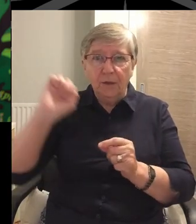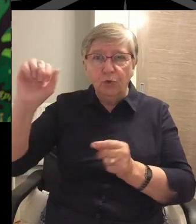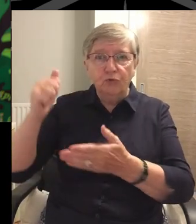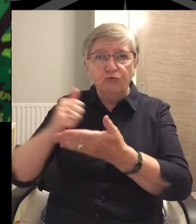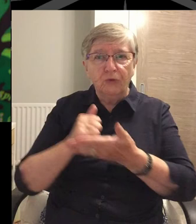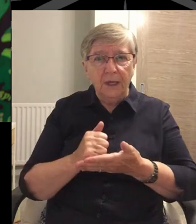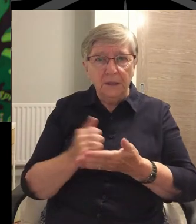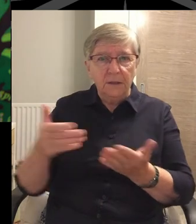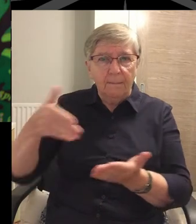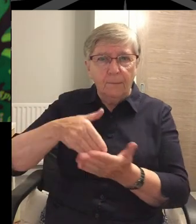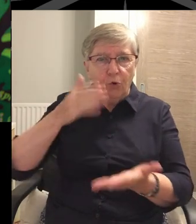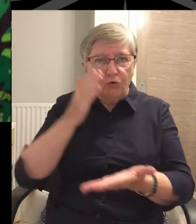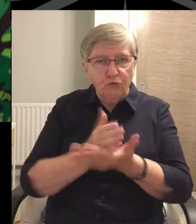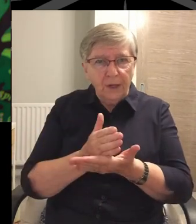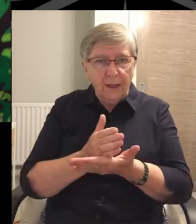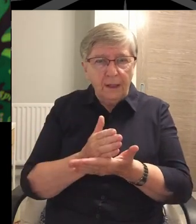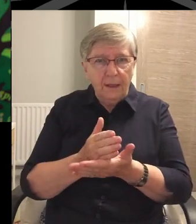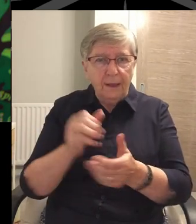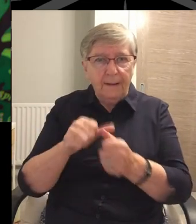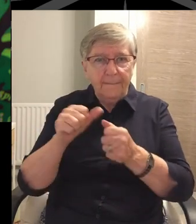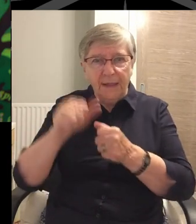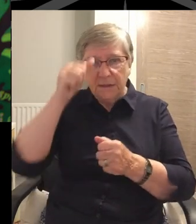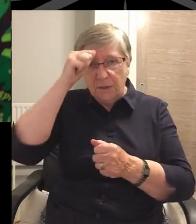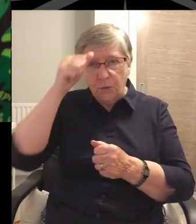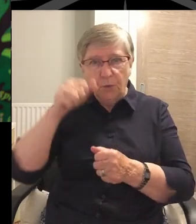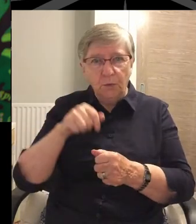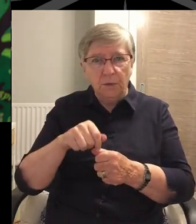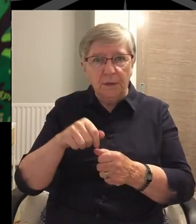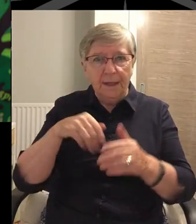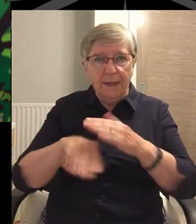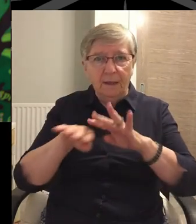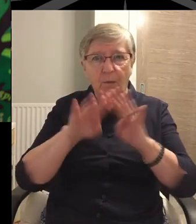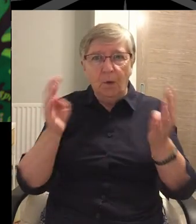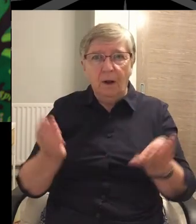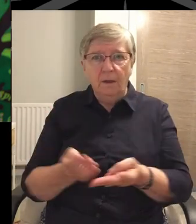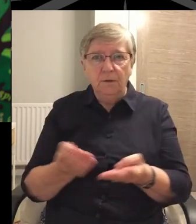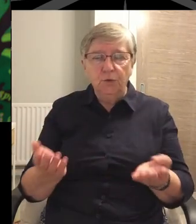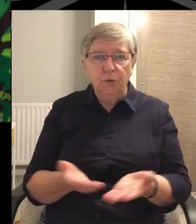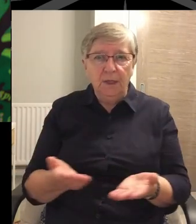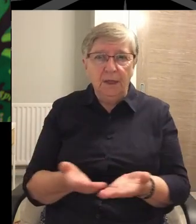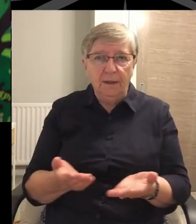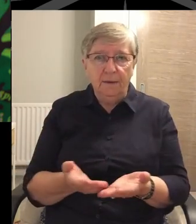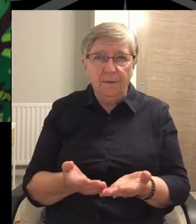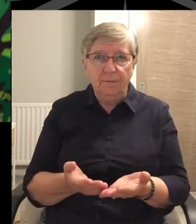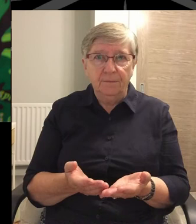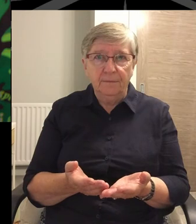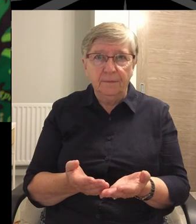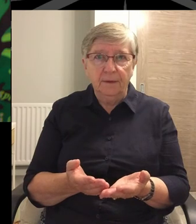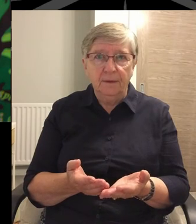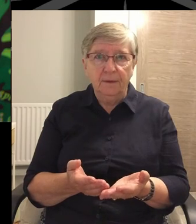real, more better known in our world today.